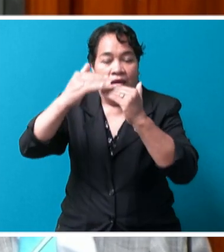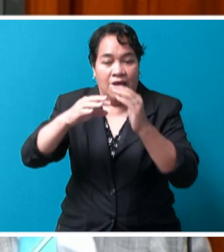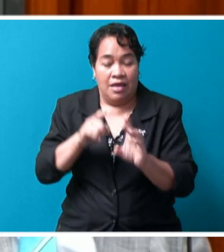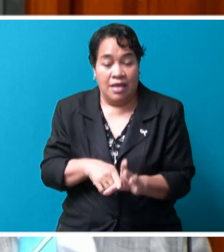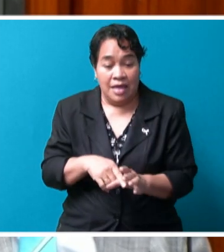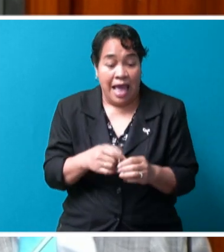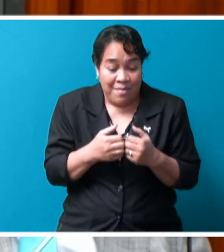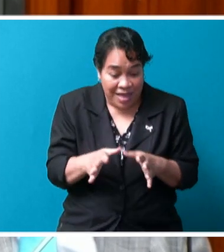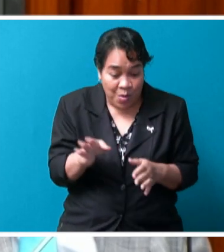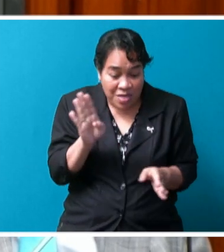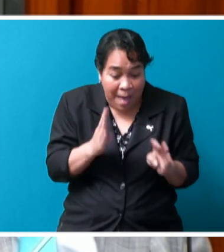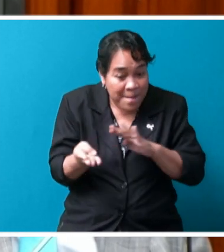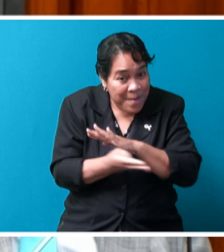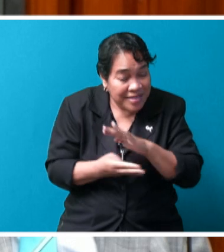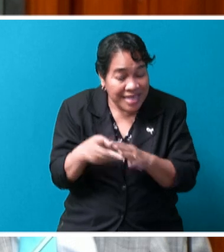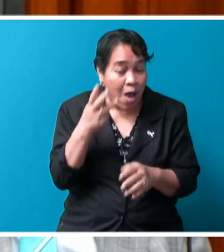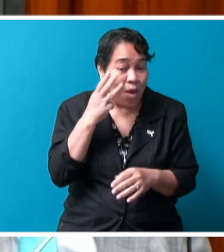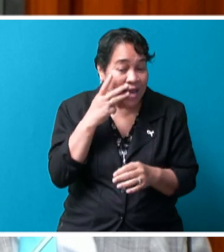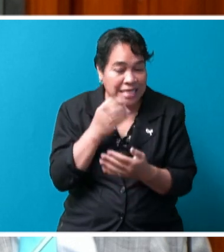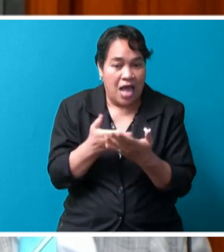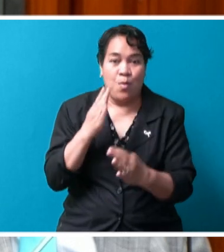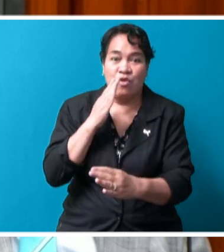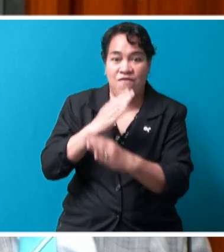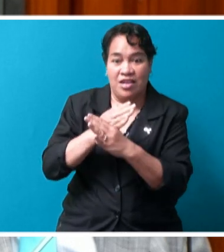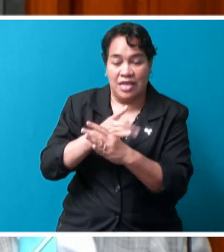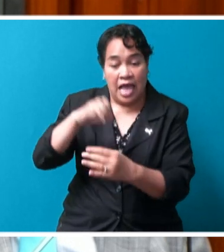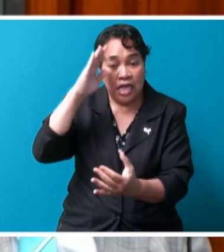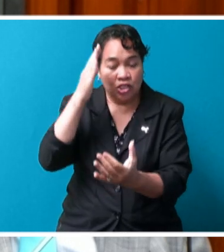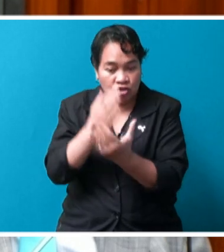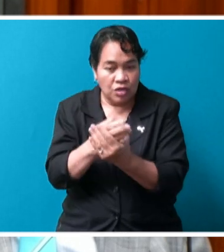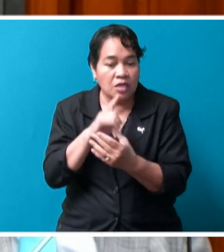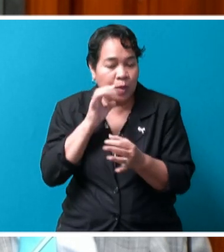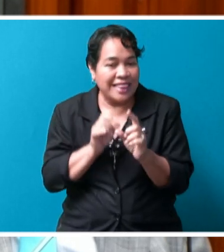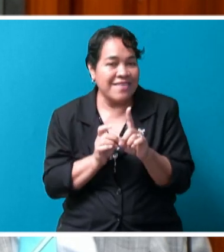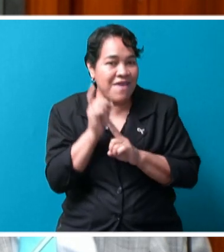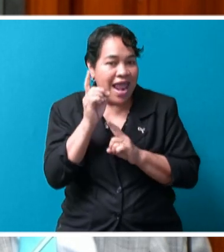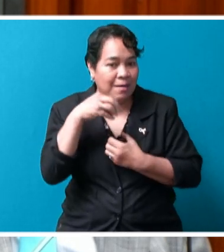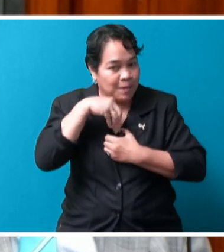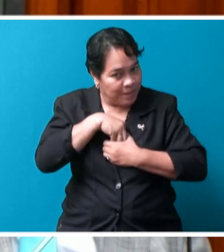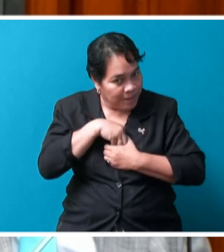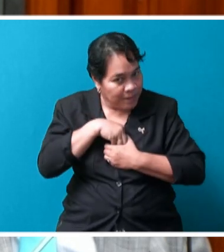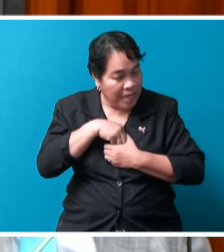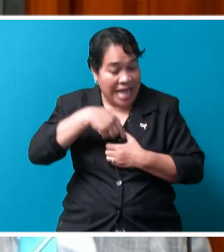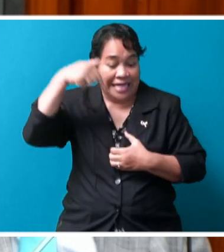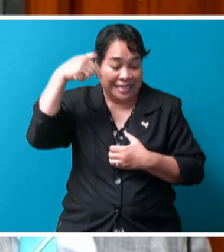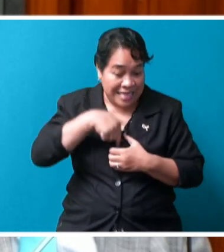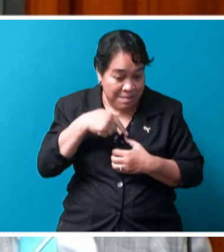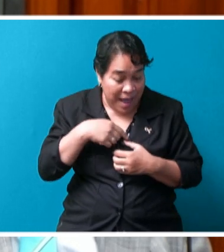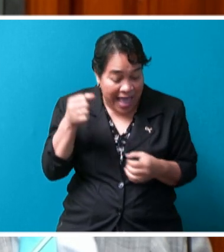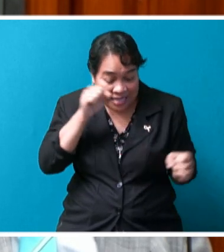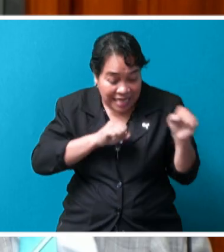health awareness and prevention. Students subsequently develop a deeper scientific understanding of